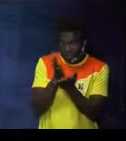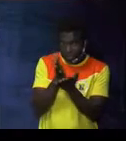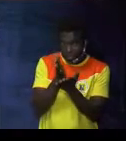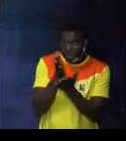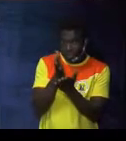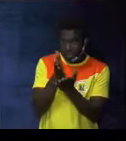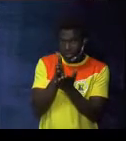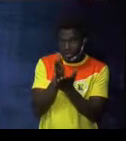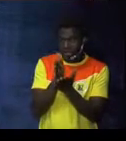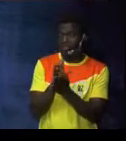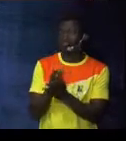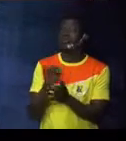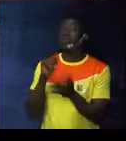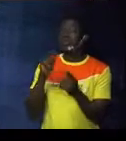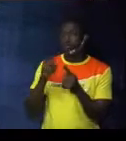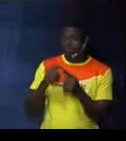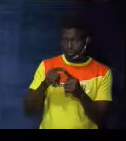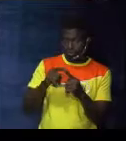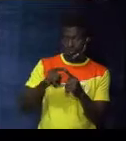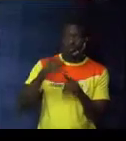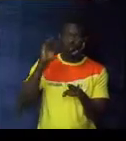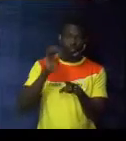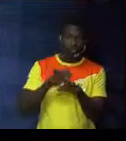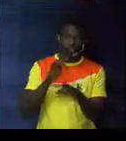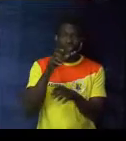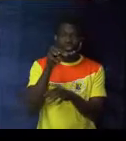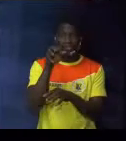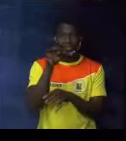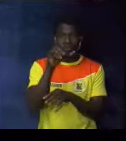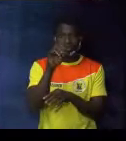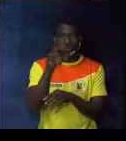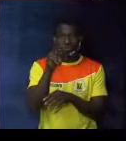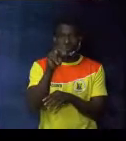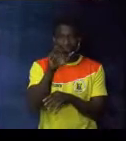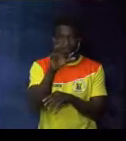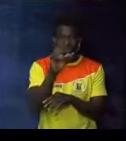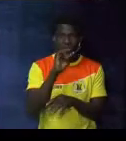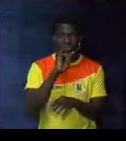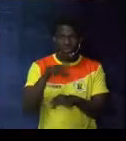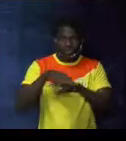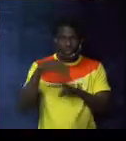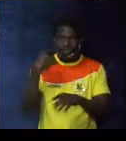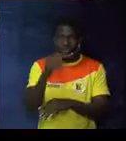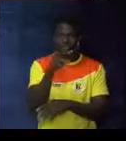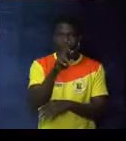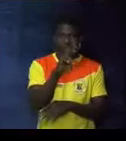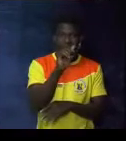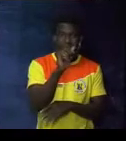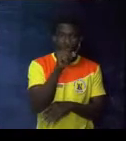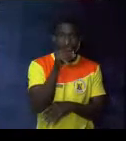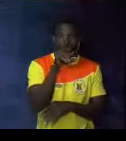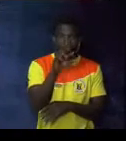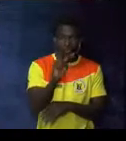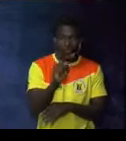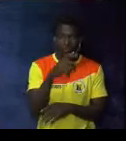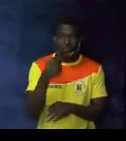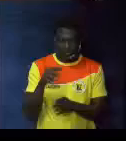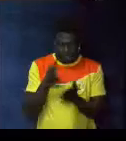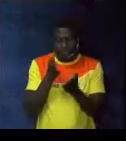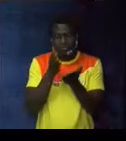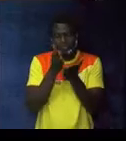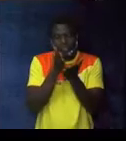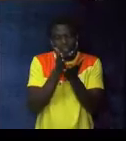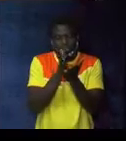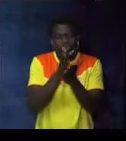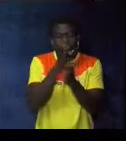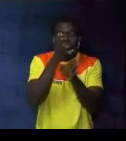I draw from the center to touch the circumference is called the radius. I'll take that again. A straight line